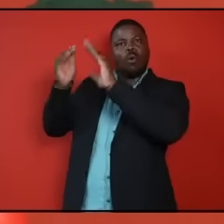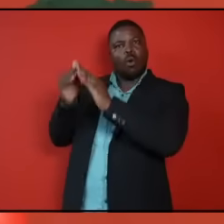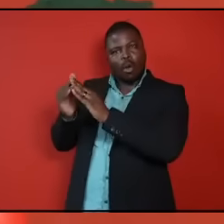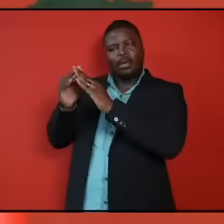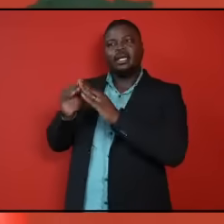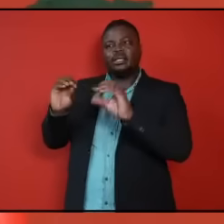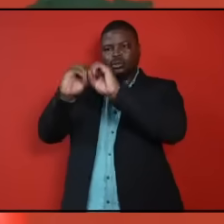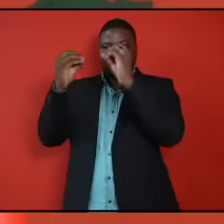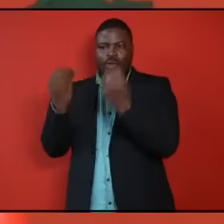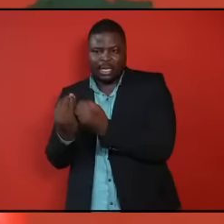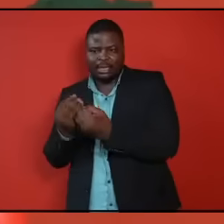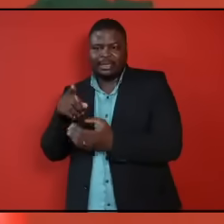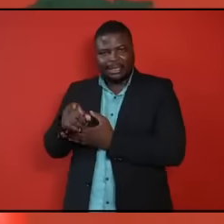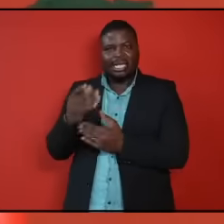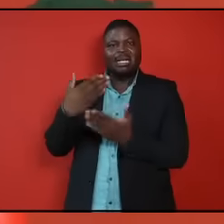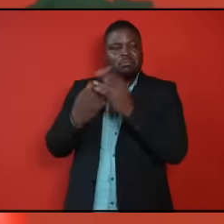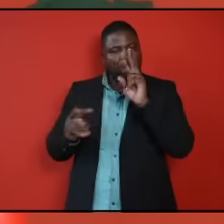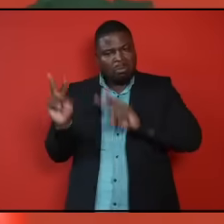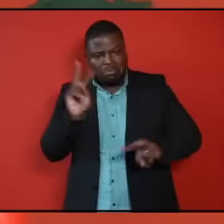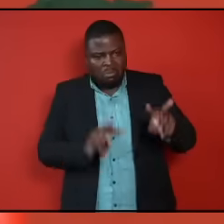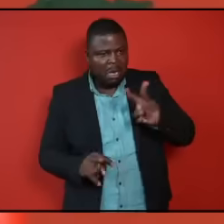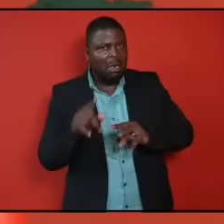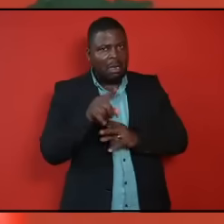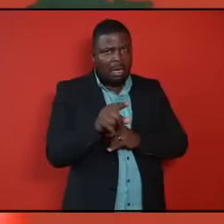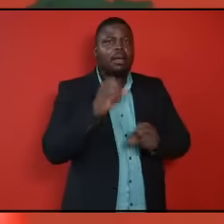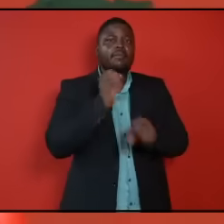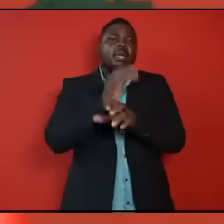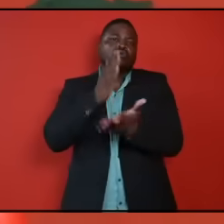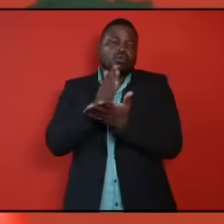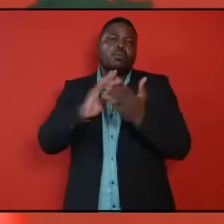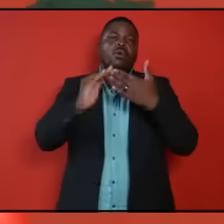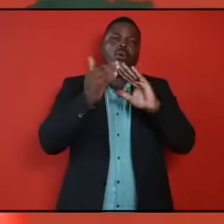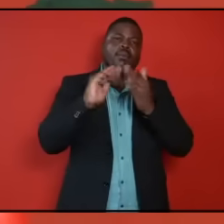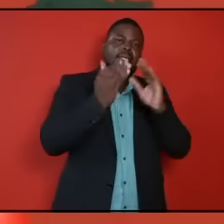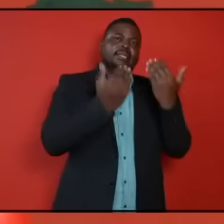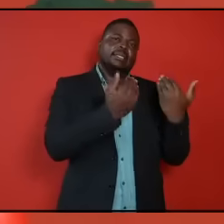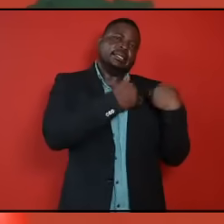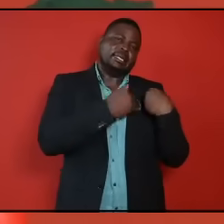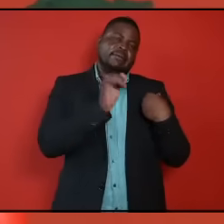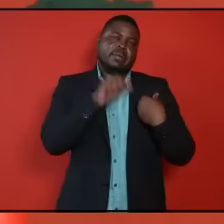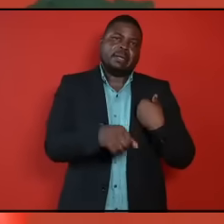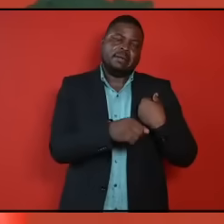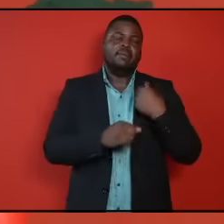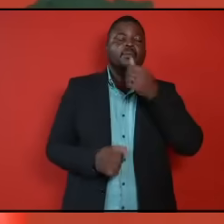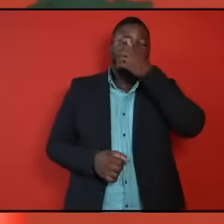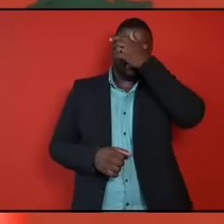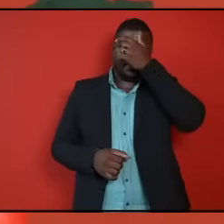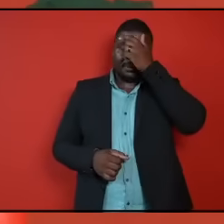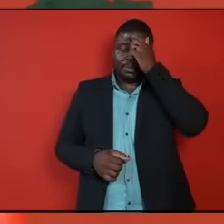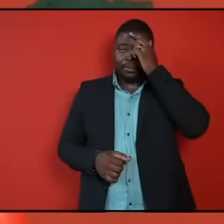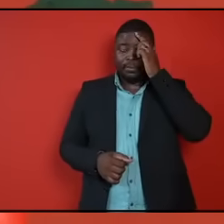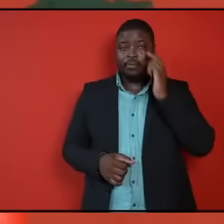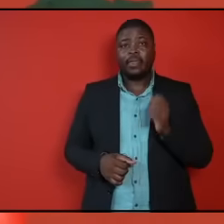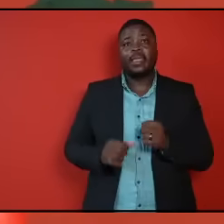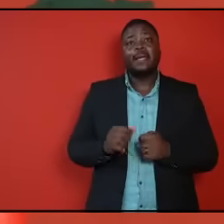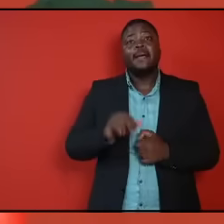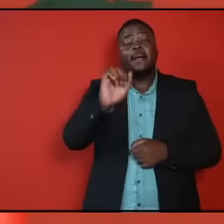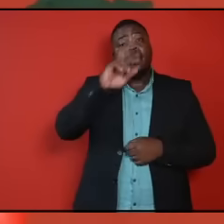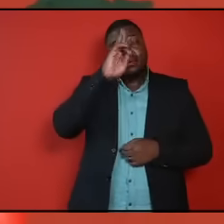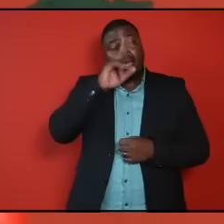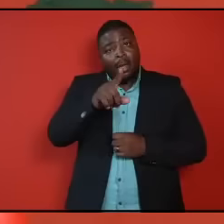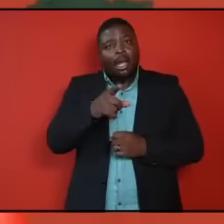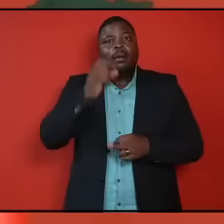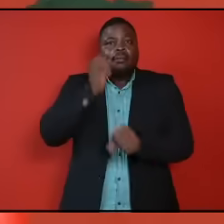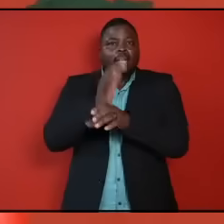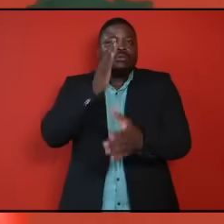of progressive, people-centered safety interventions. The plenum placed significant emphasis on